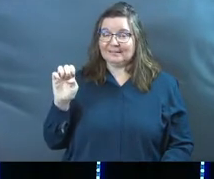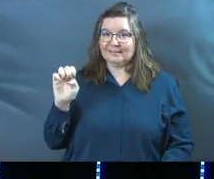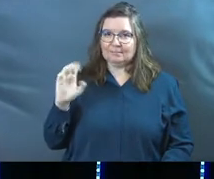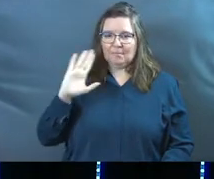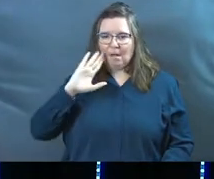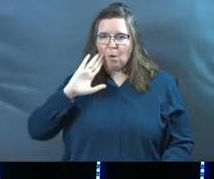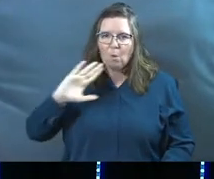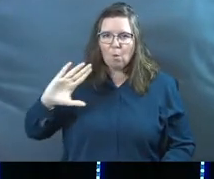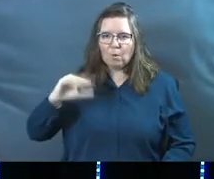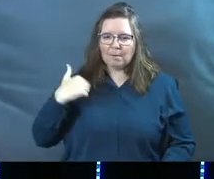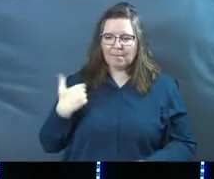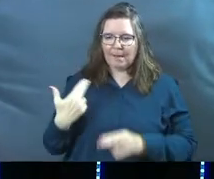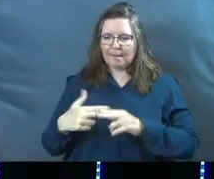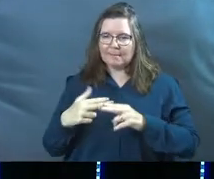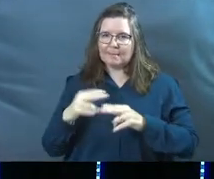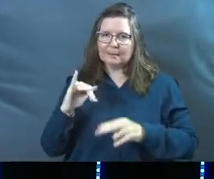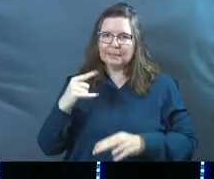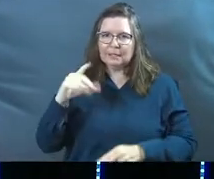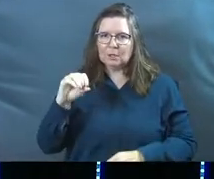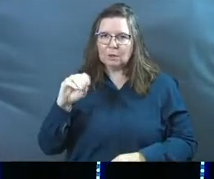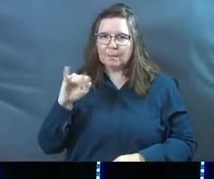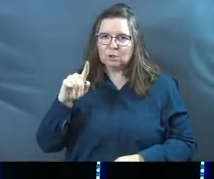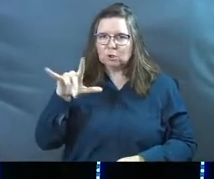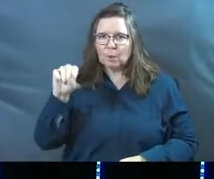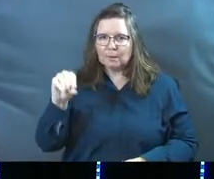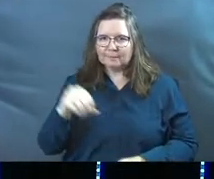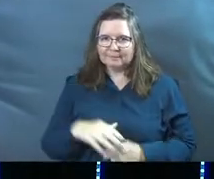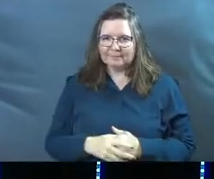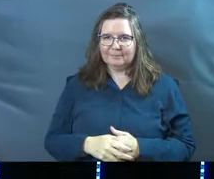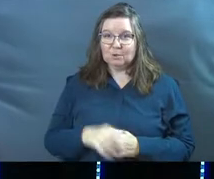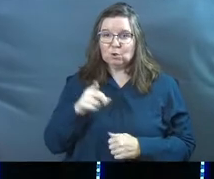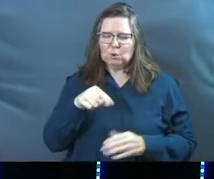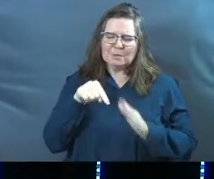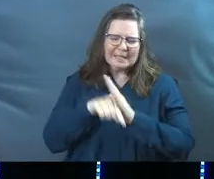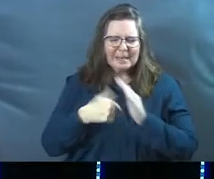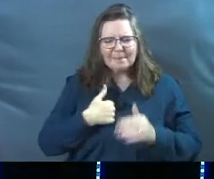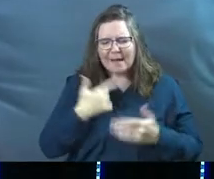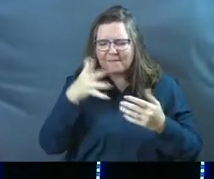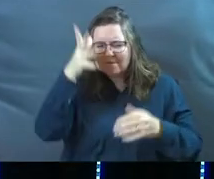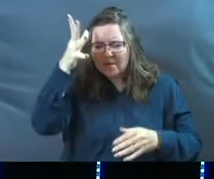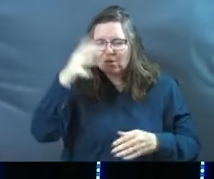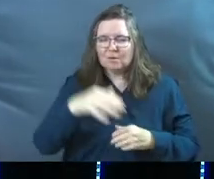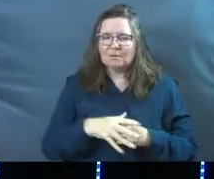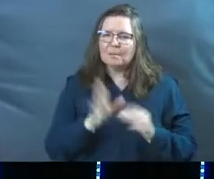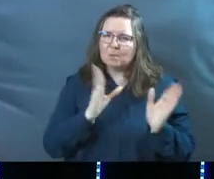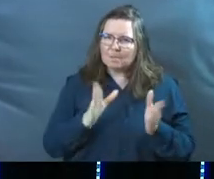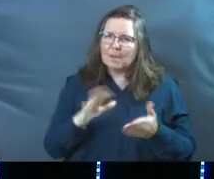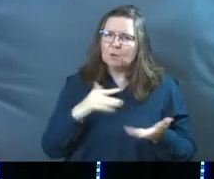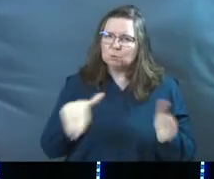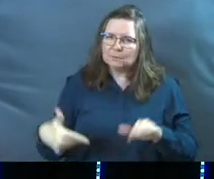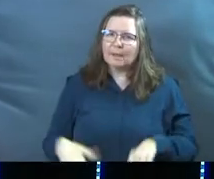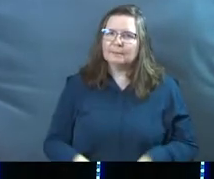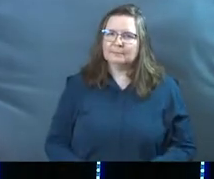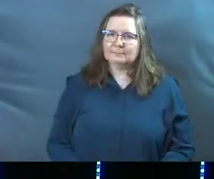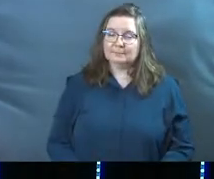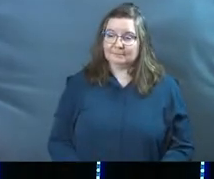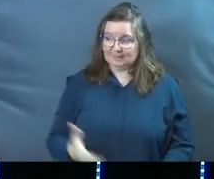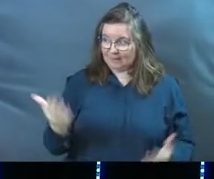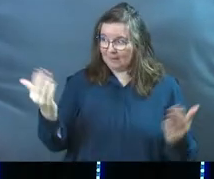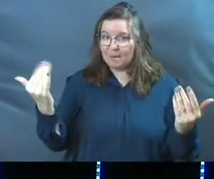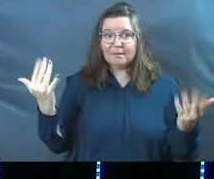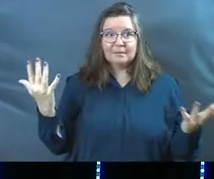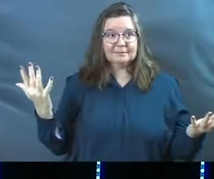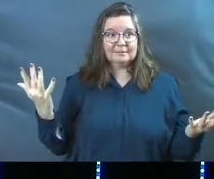Hello, my name is Inigo Montoya. You kill my father, prepare to die. Come